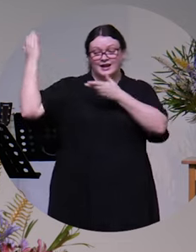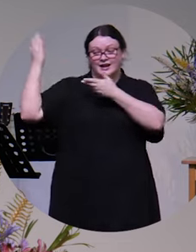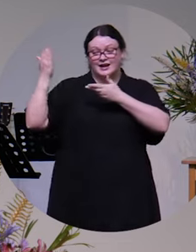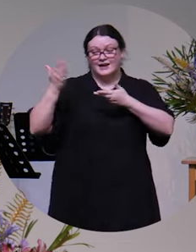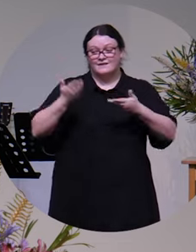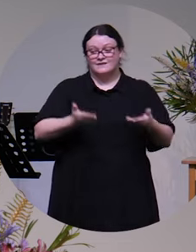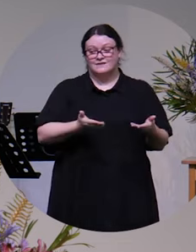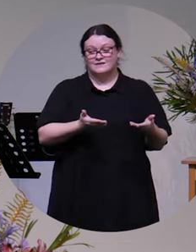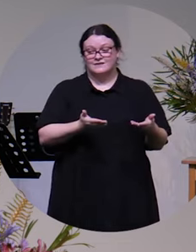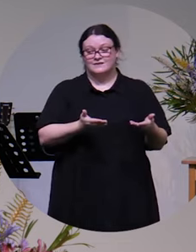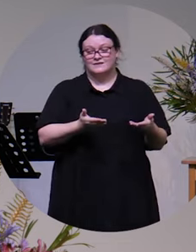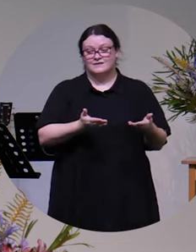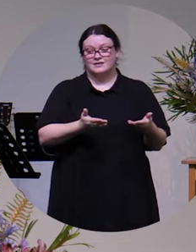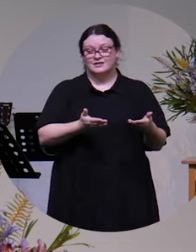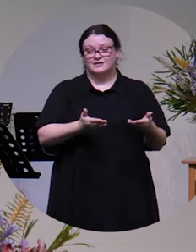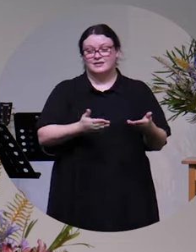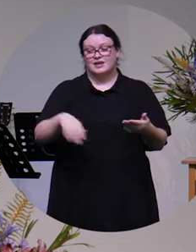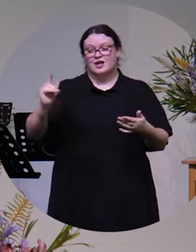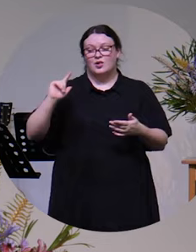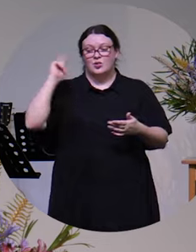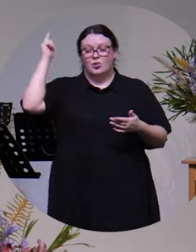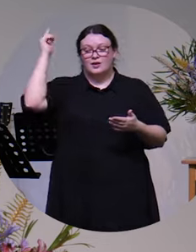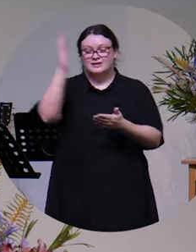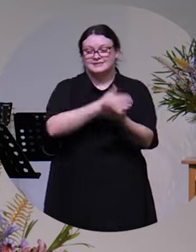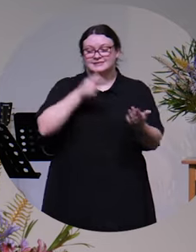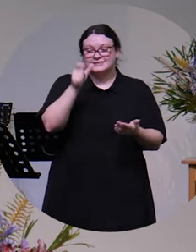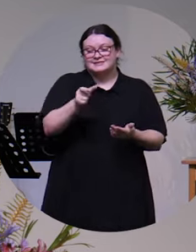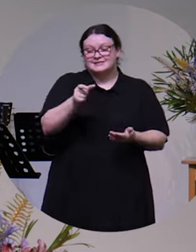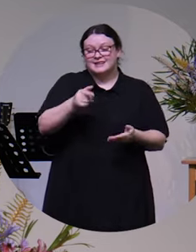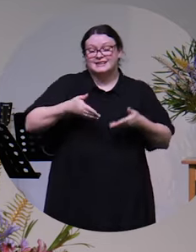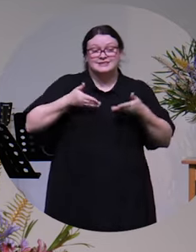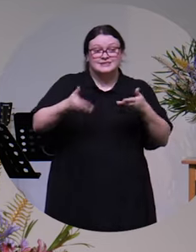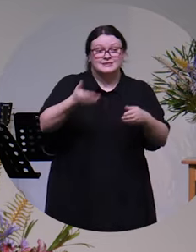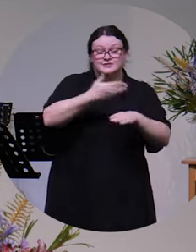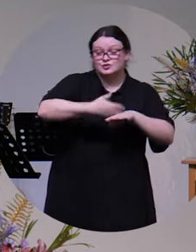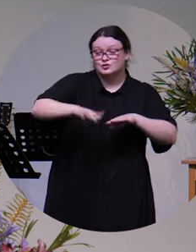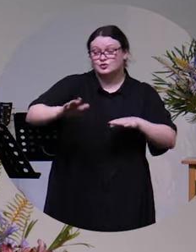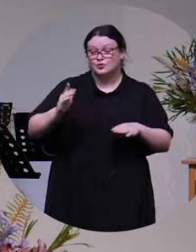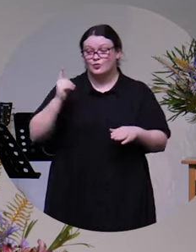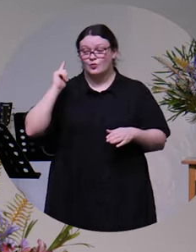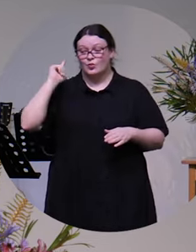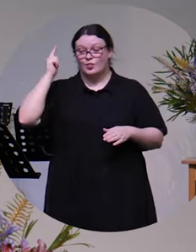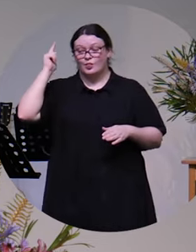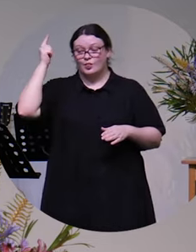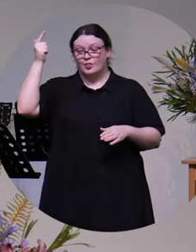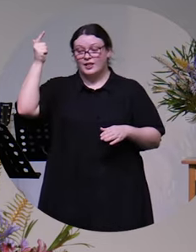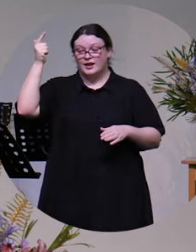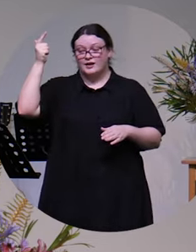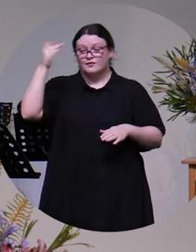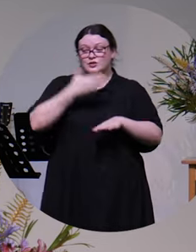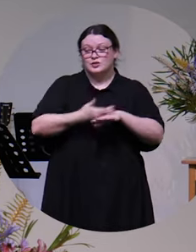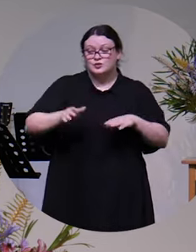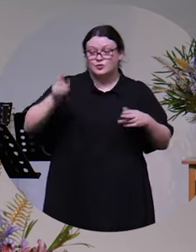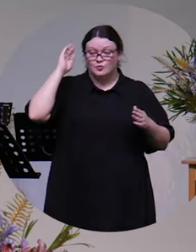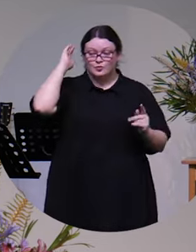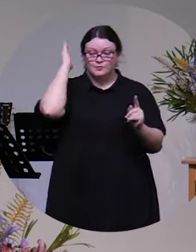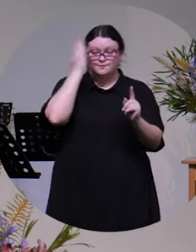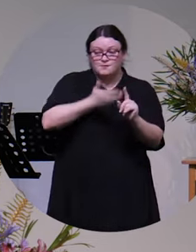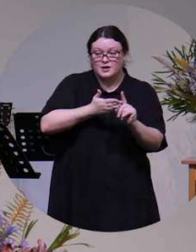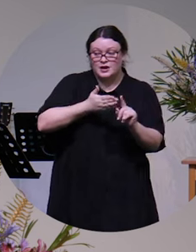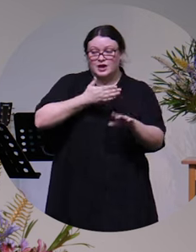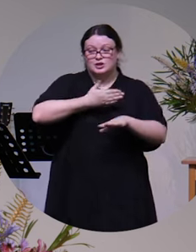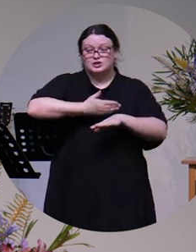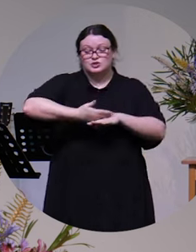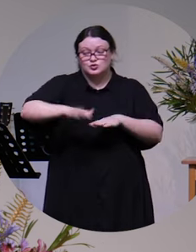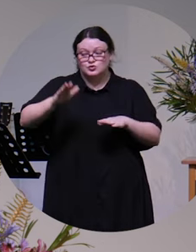in him then, and all who have come to believe in him through the ages since that time, including us gathered here. From John's